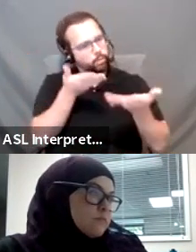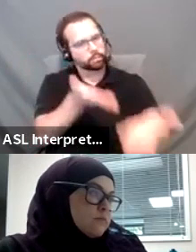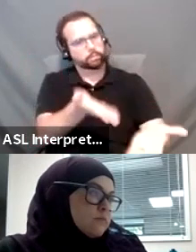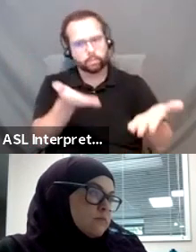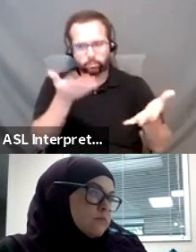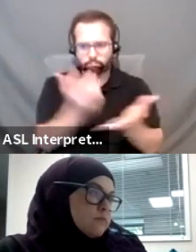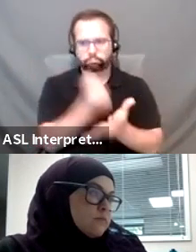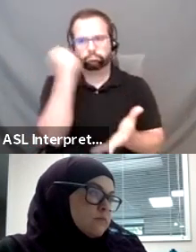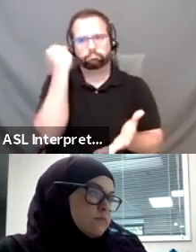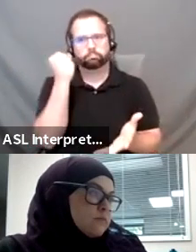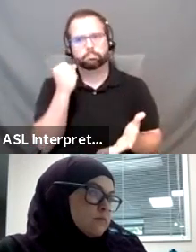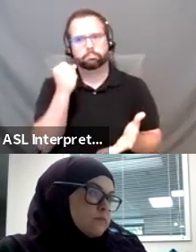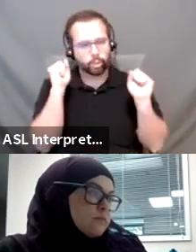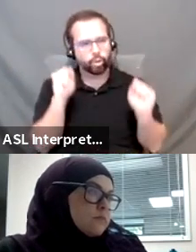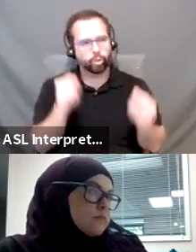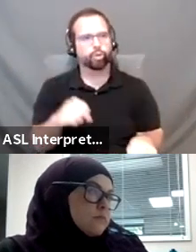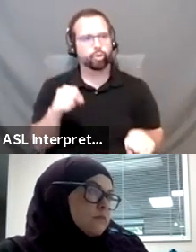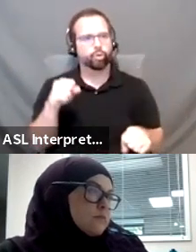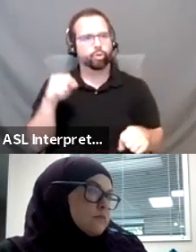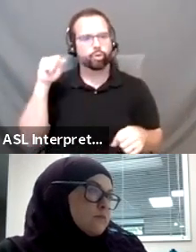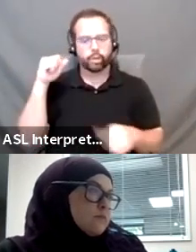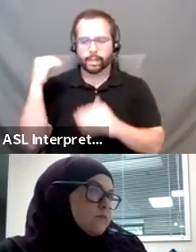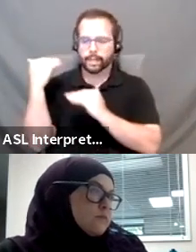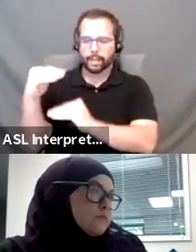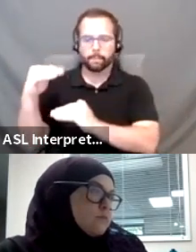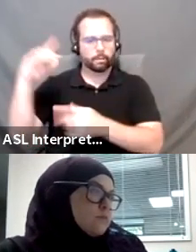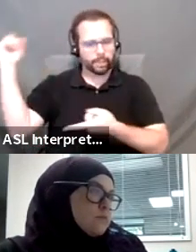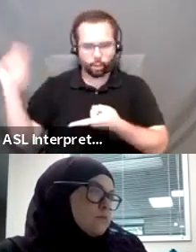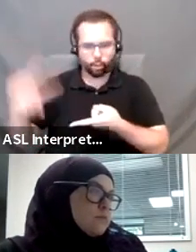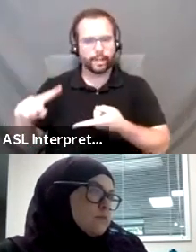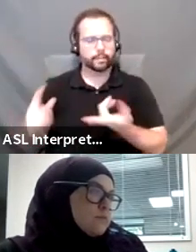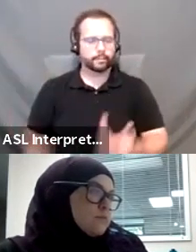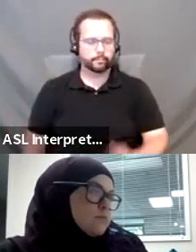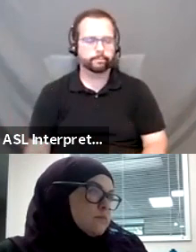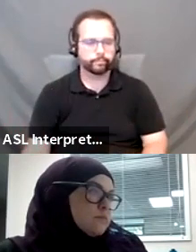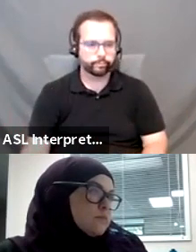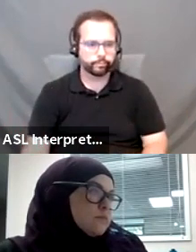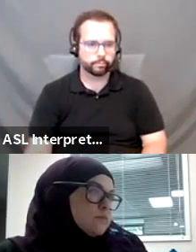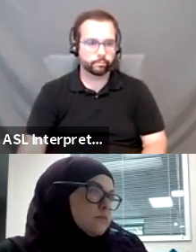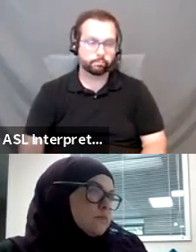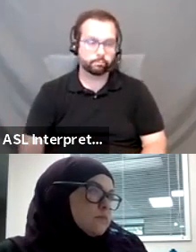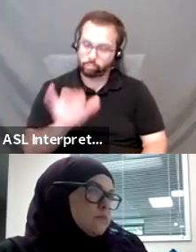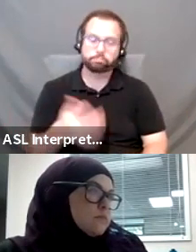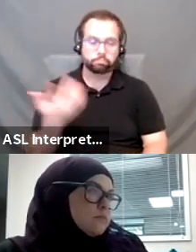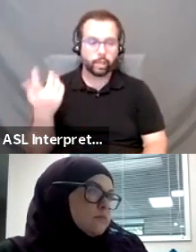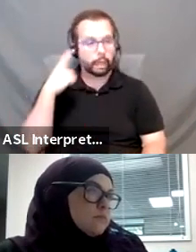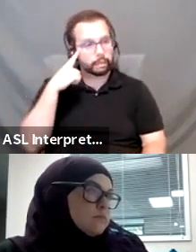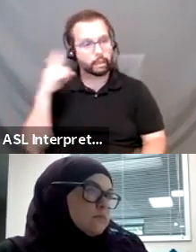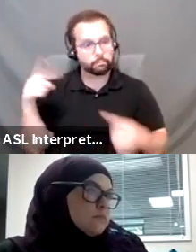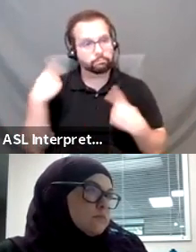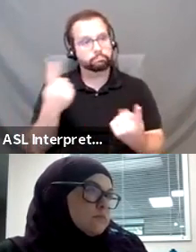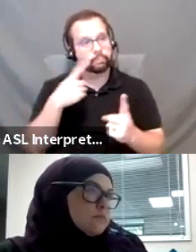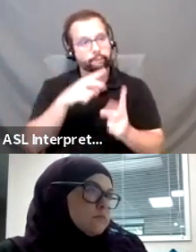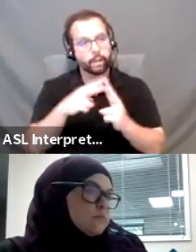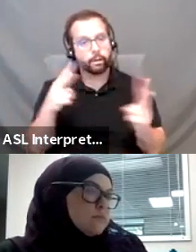able to decrease that barrier just a little bit. And I think that's something that's been pretty good that has come